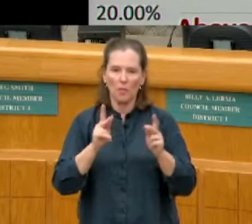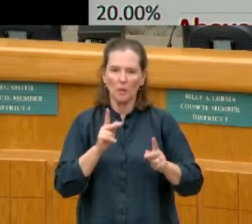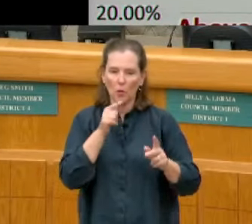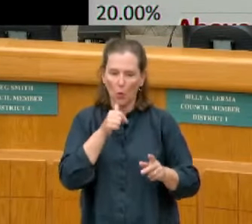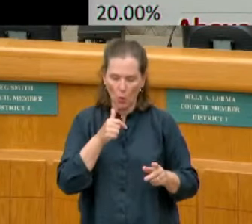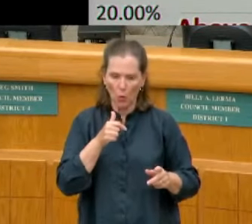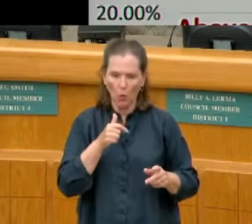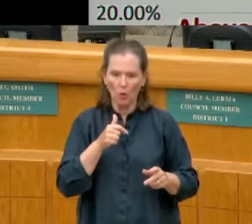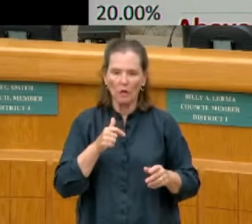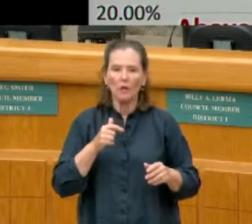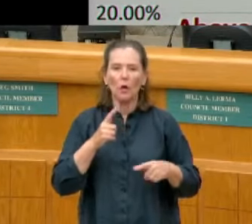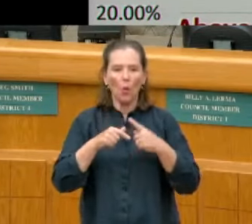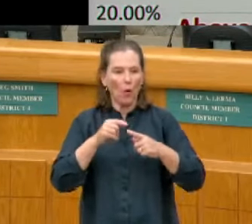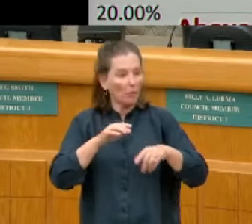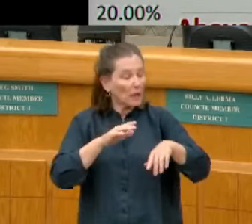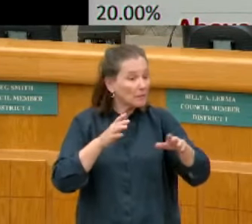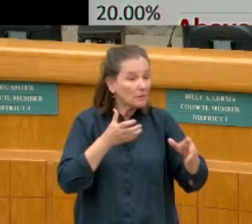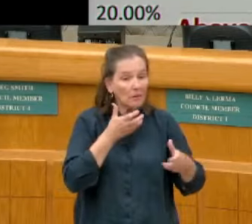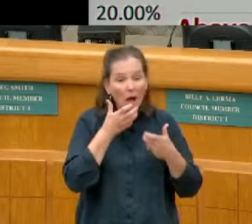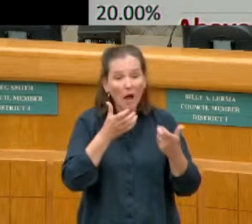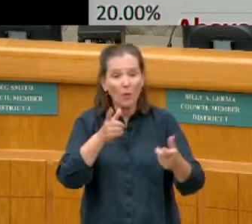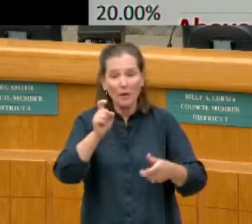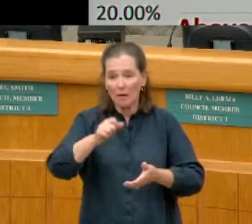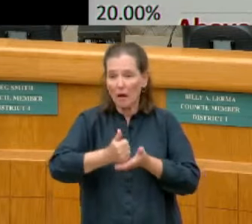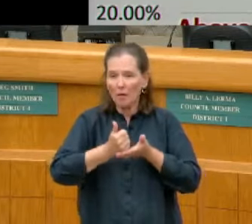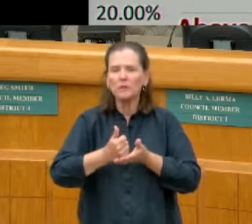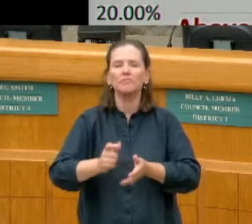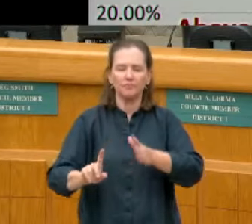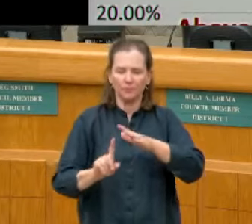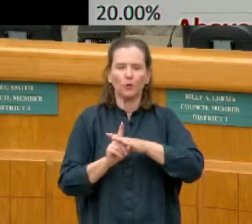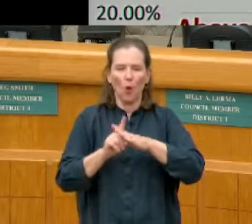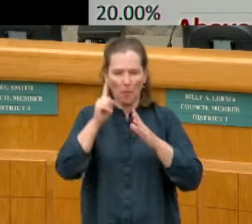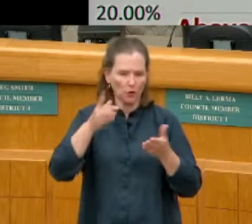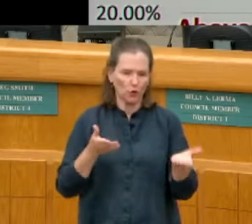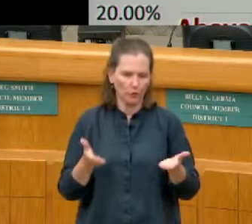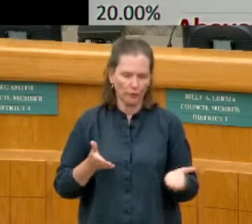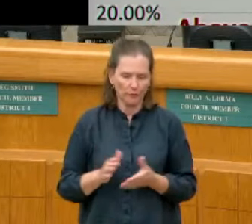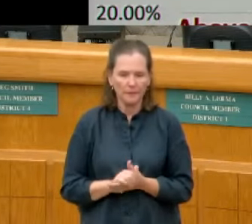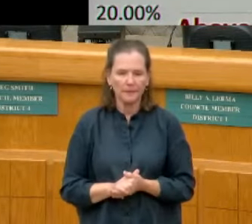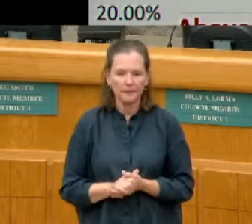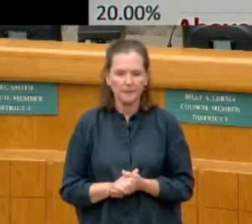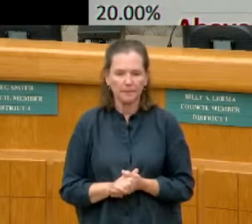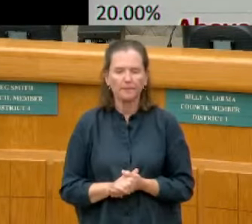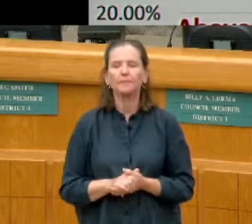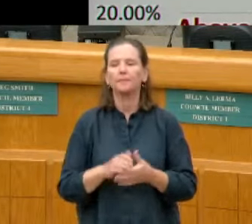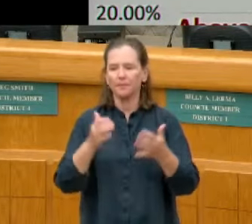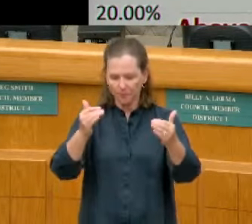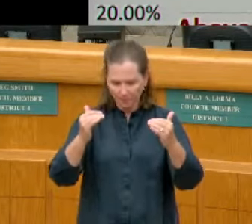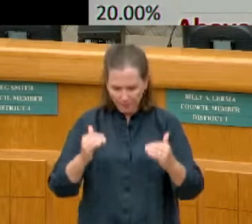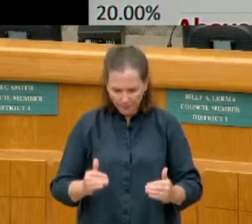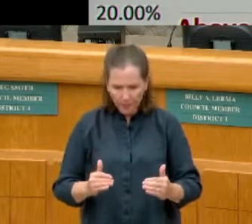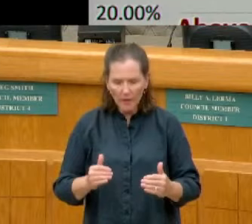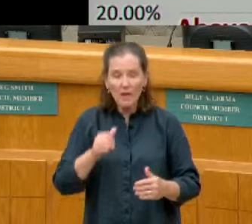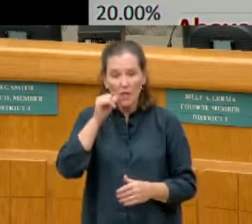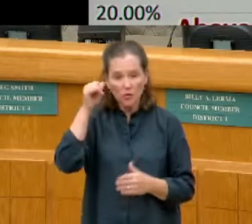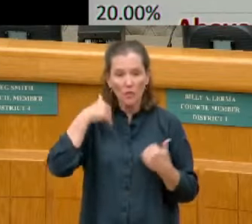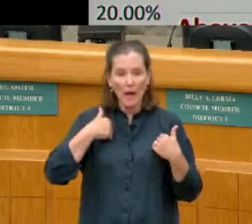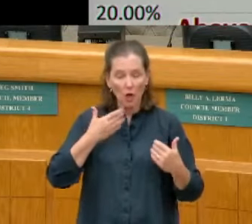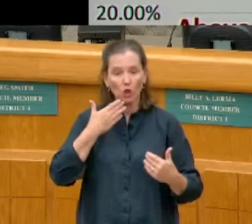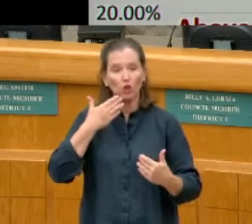I think it's important to note that just today we had a very strong meeting with Congressman Cloud, who helped